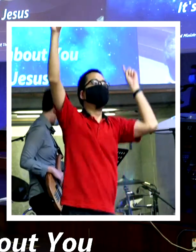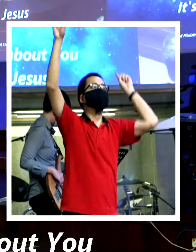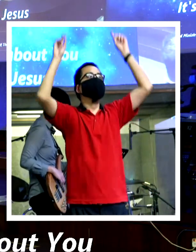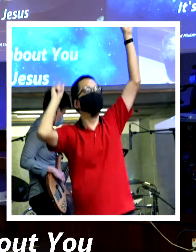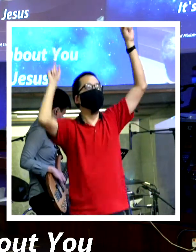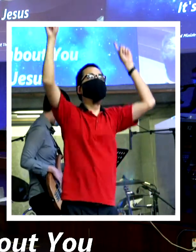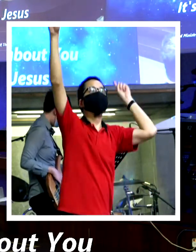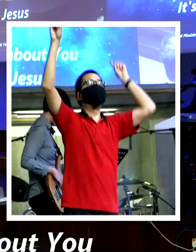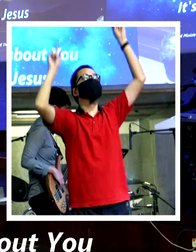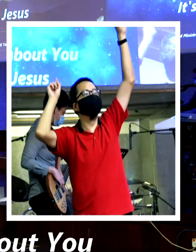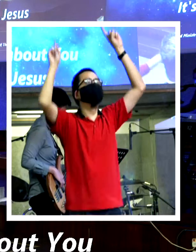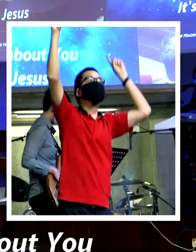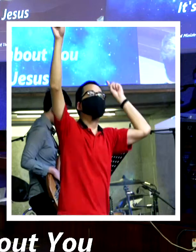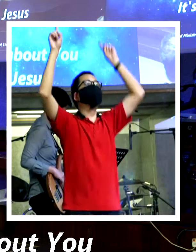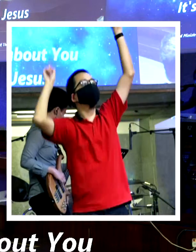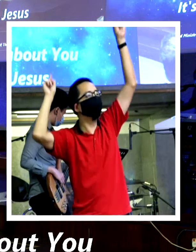It's all about you.